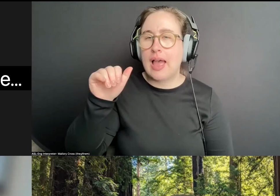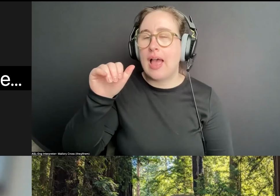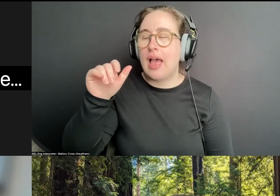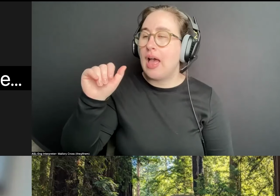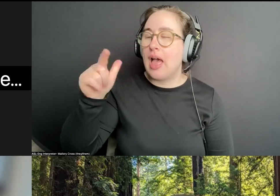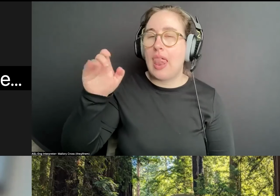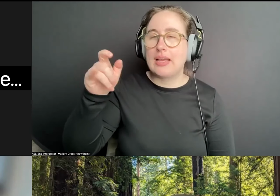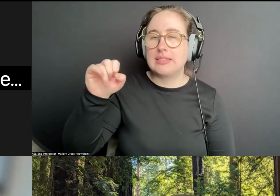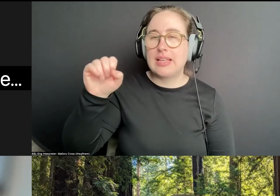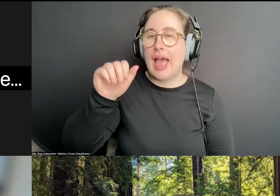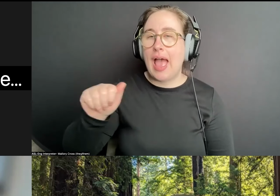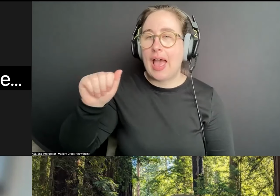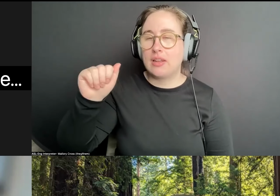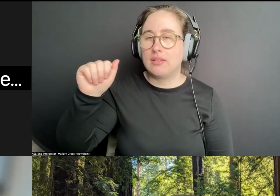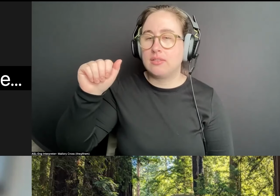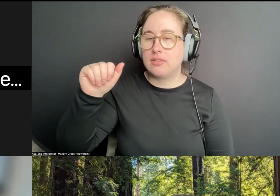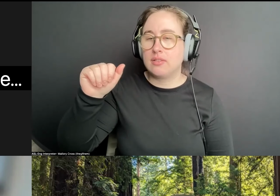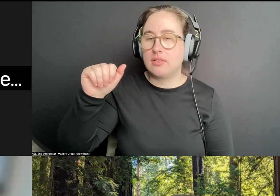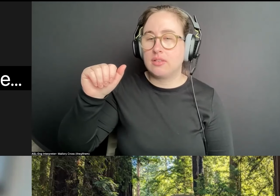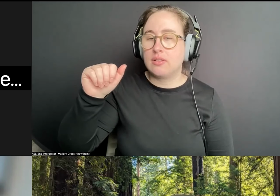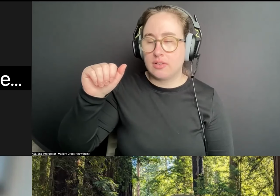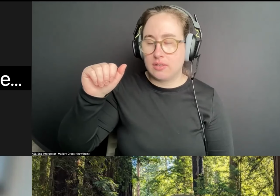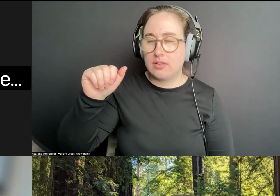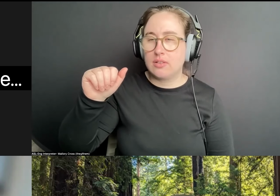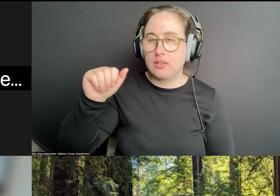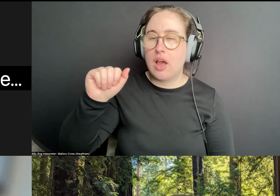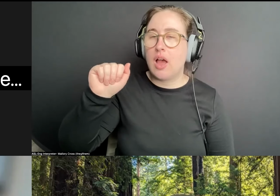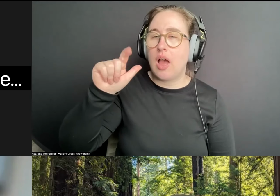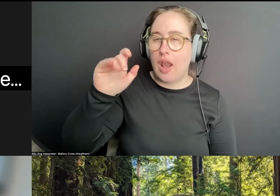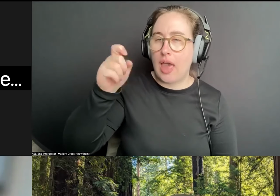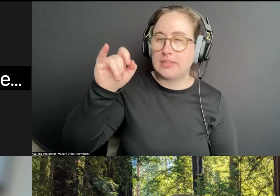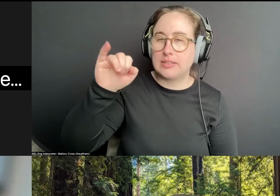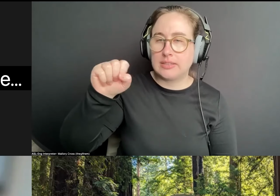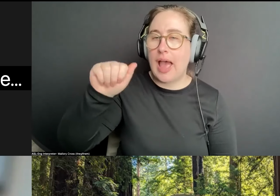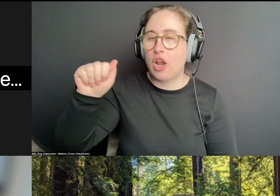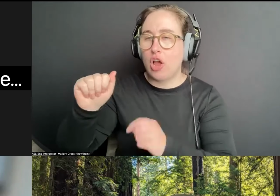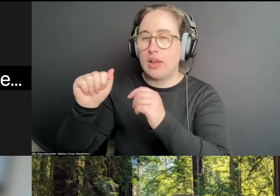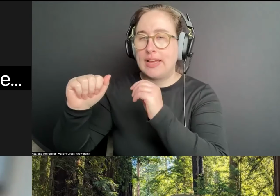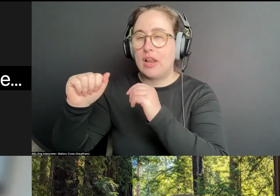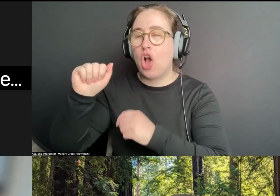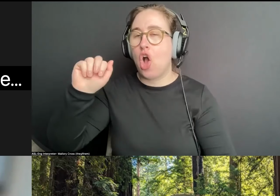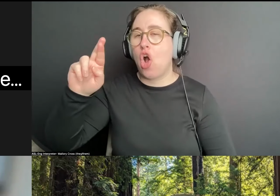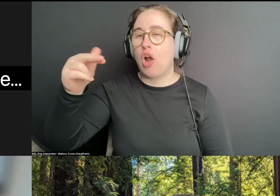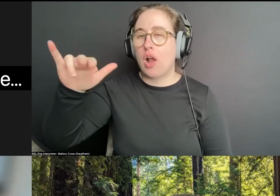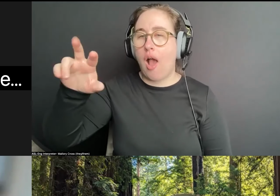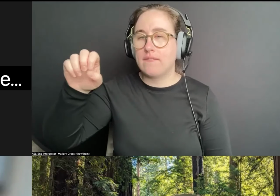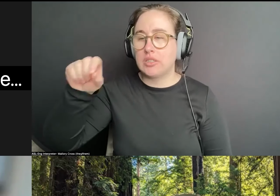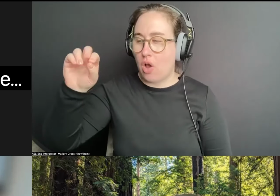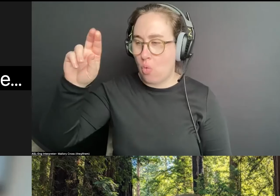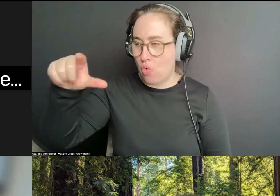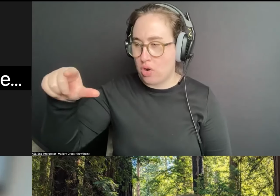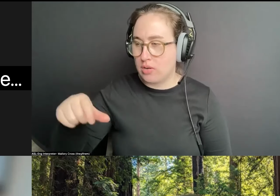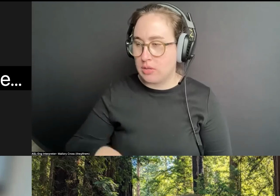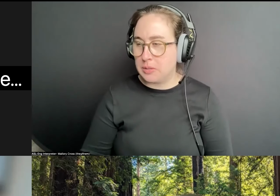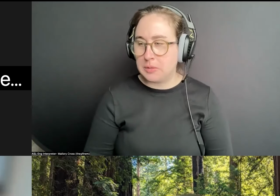alexis@archive.org. So it's alexis@archive.org. And she's the